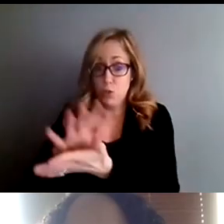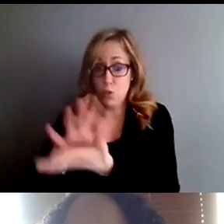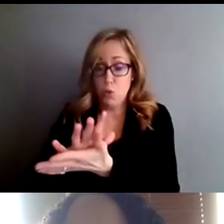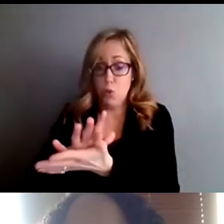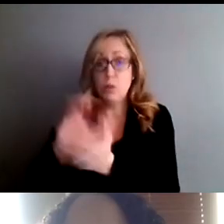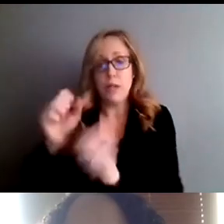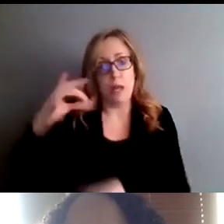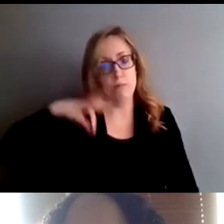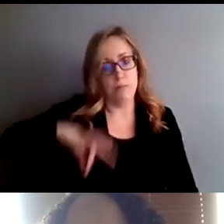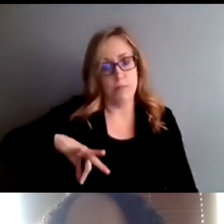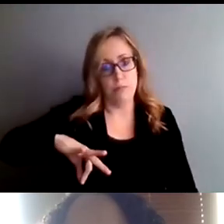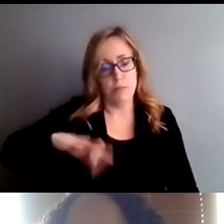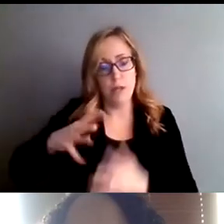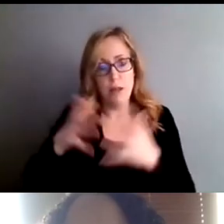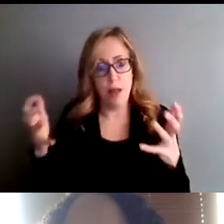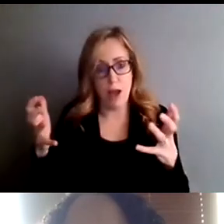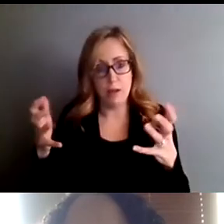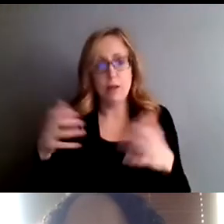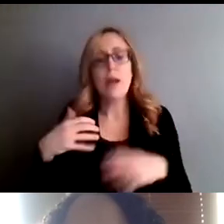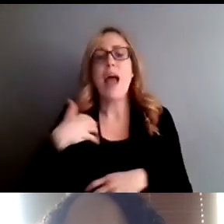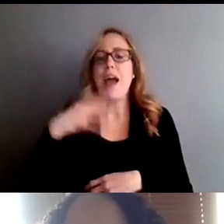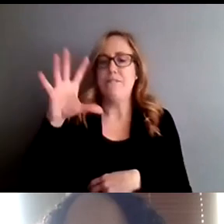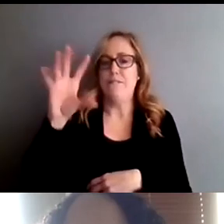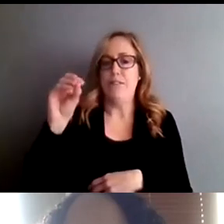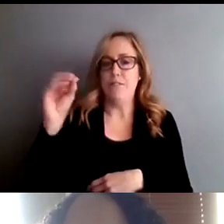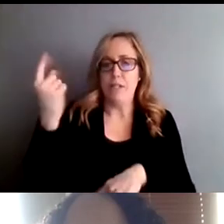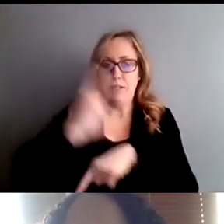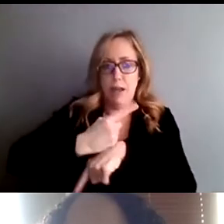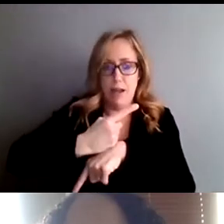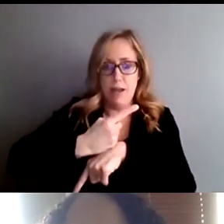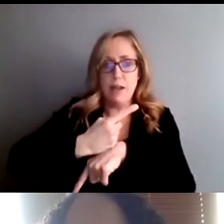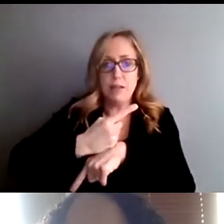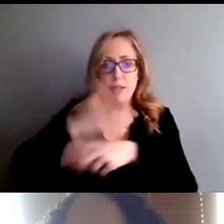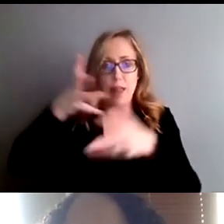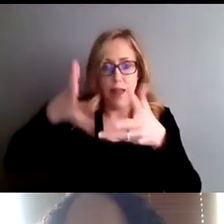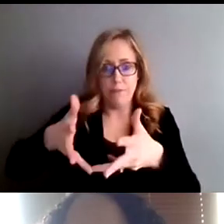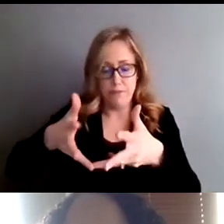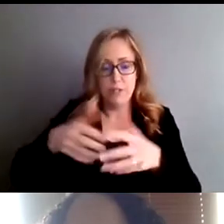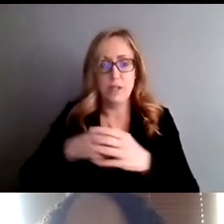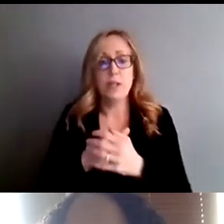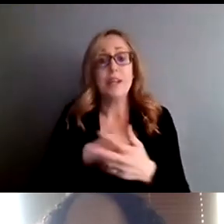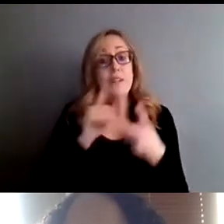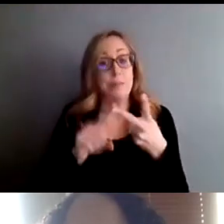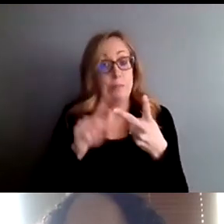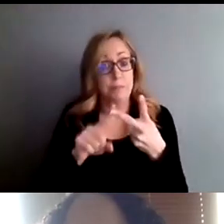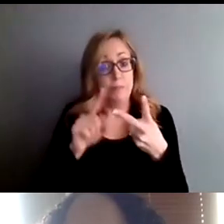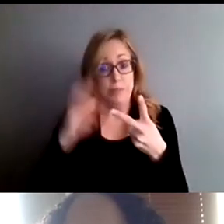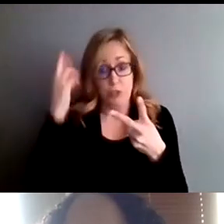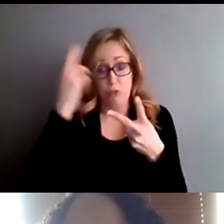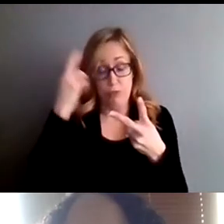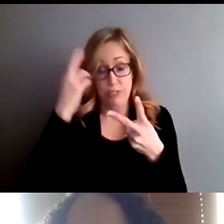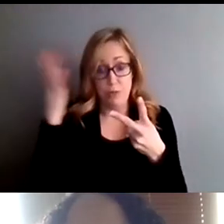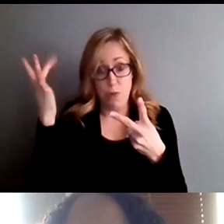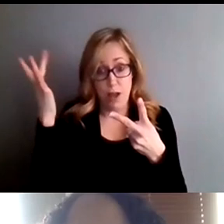valuable. And there is approximately 50 days as somebody mentioned. Now, the second part of that twofold explanation is